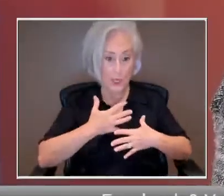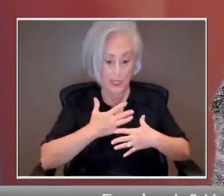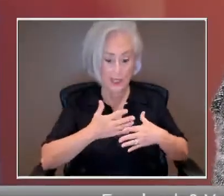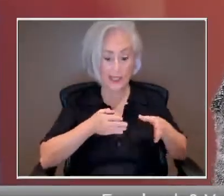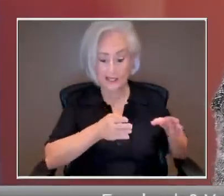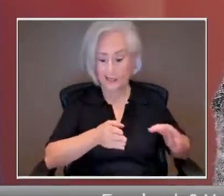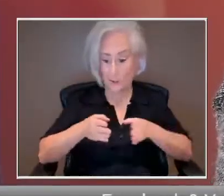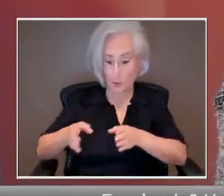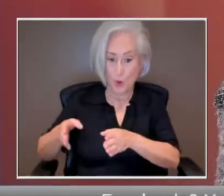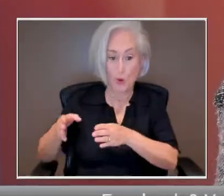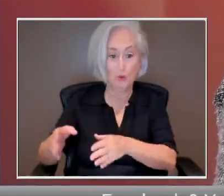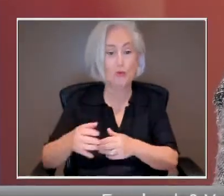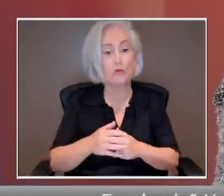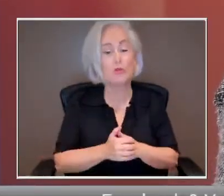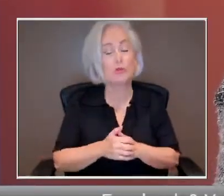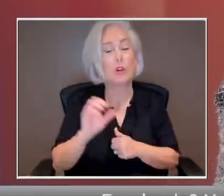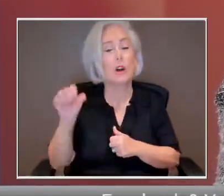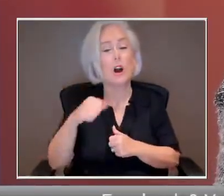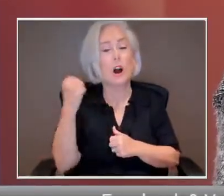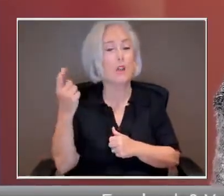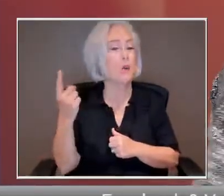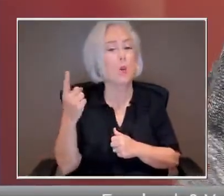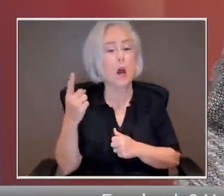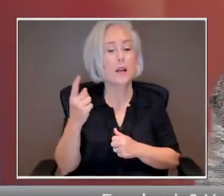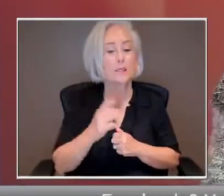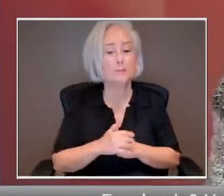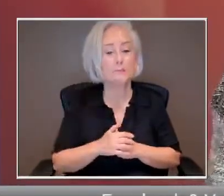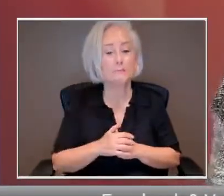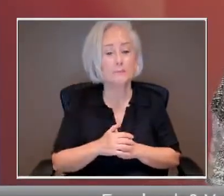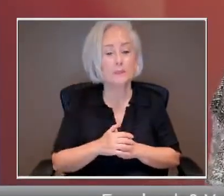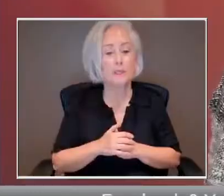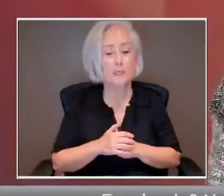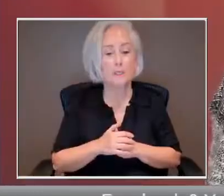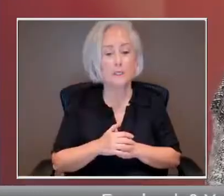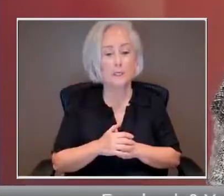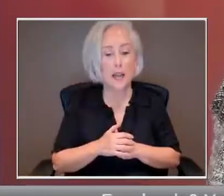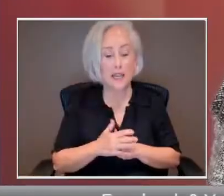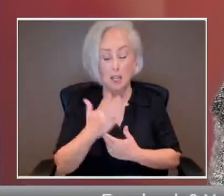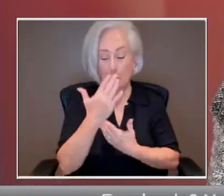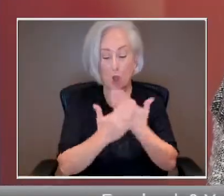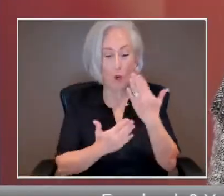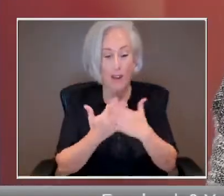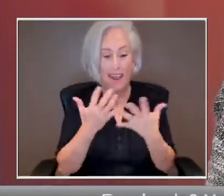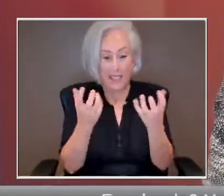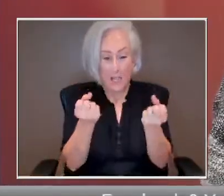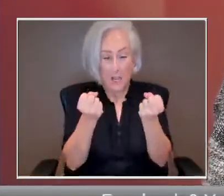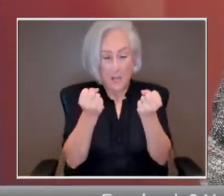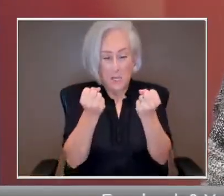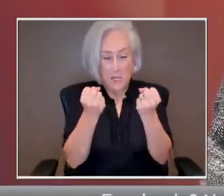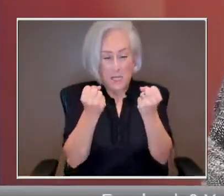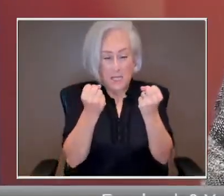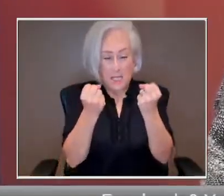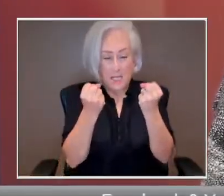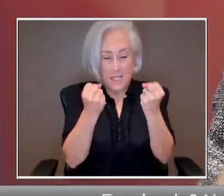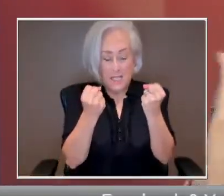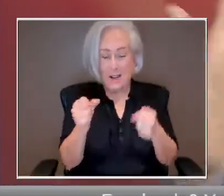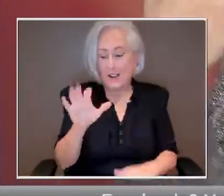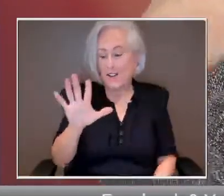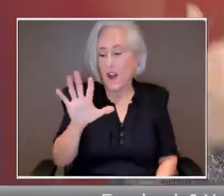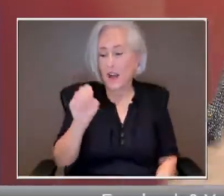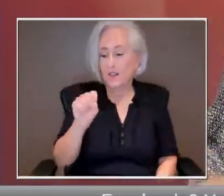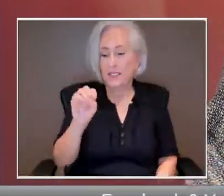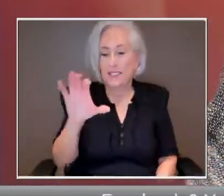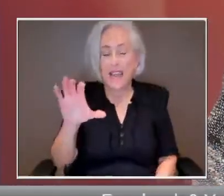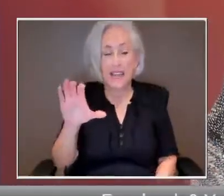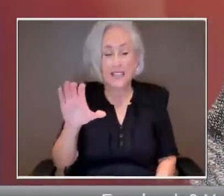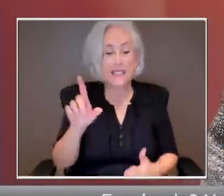I do is you say like you'll like ball your fist and hold for 5 seconds and then breathe out to release. But you do